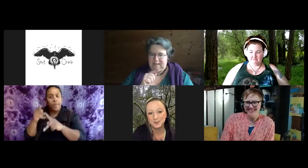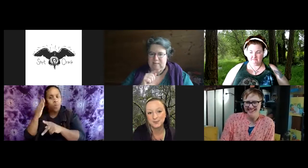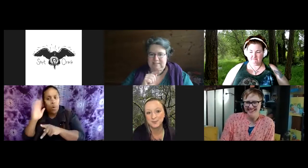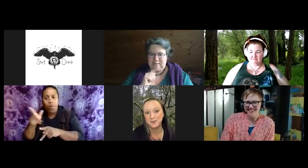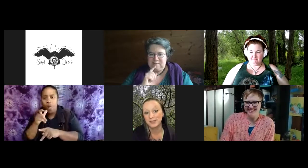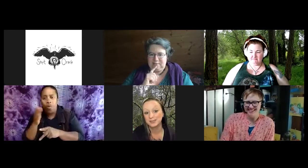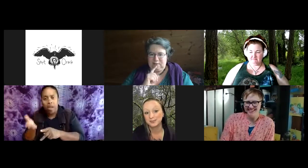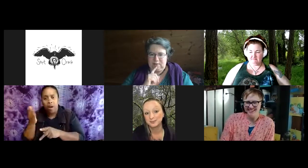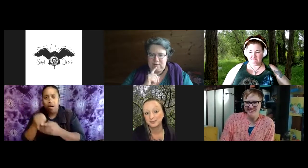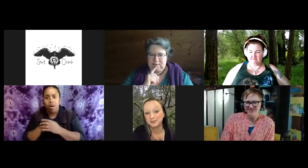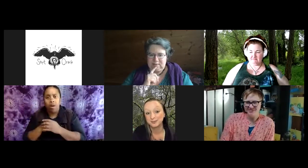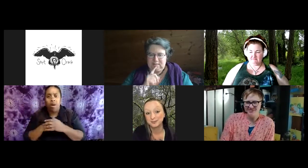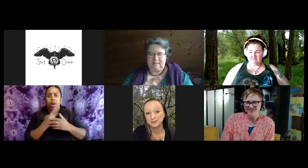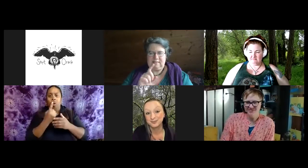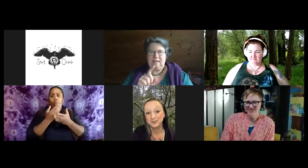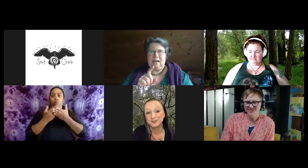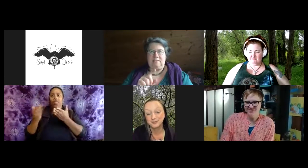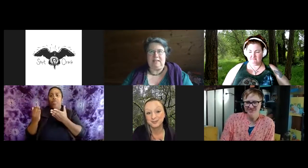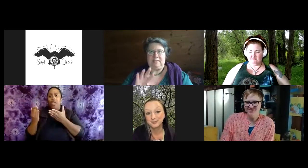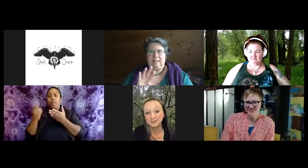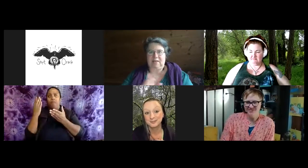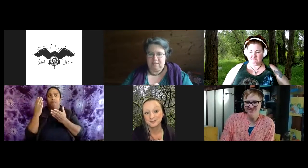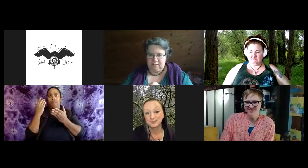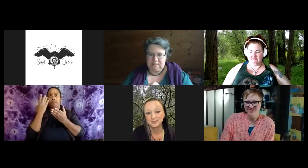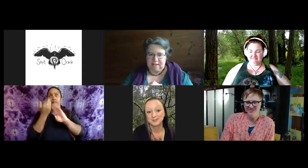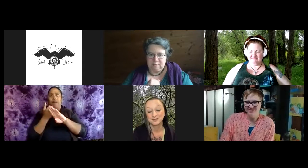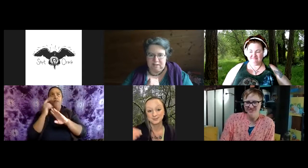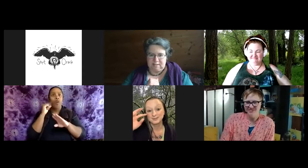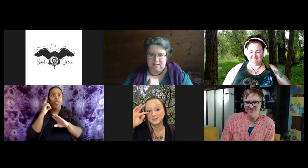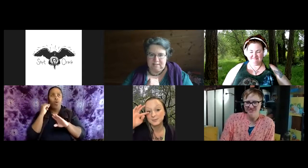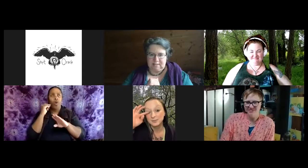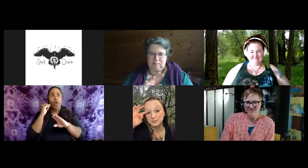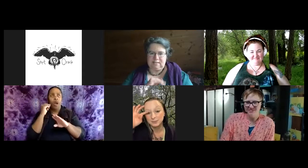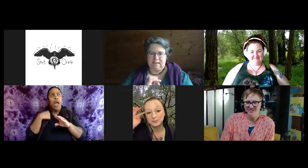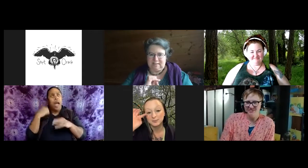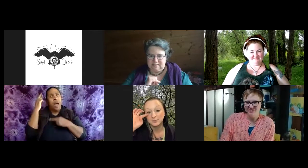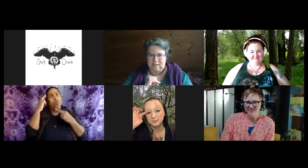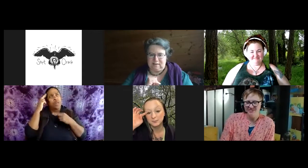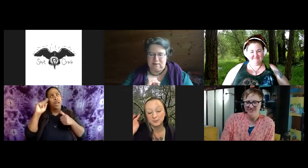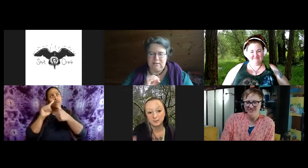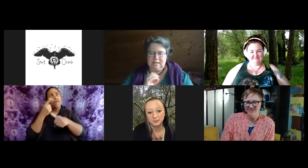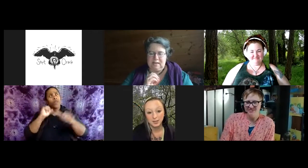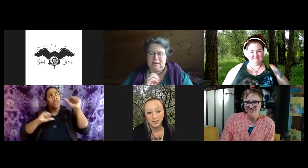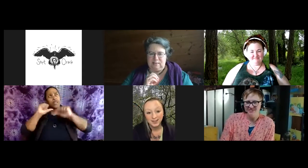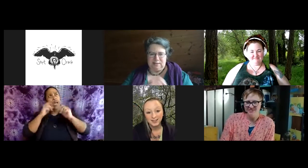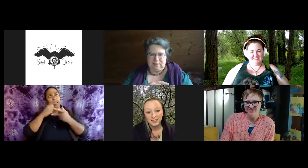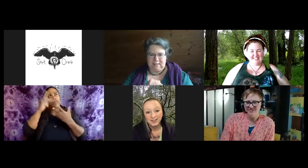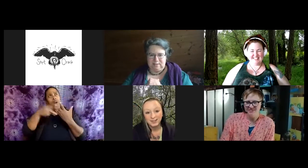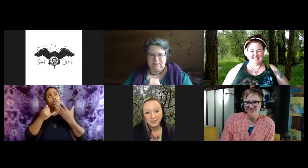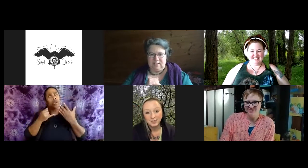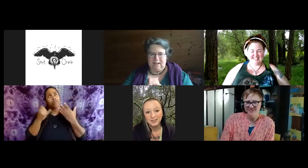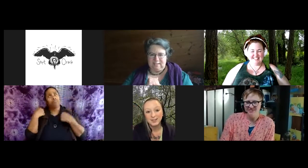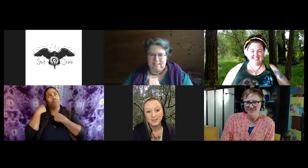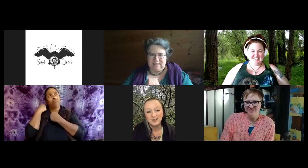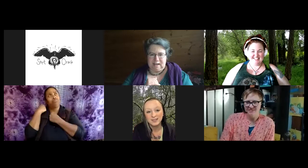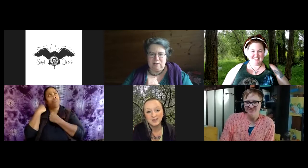One quick thing I want to jump in before Thorne goes is I realized the very first science project that I did, I was a scientist long ago, is totally connected